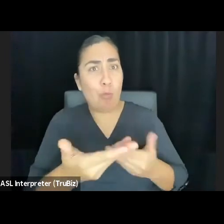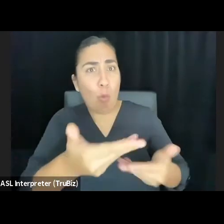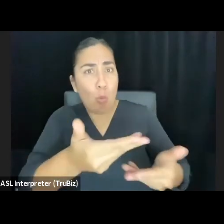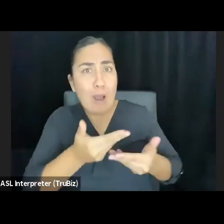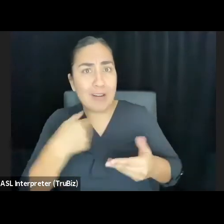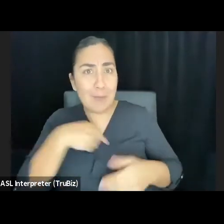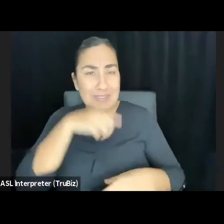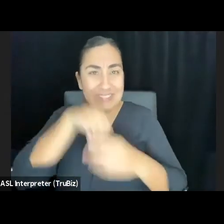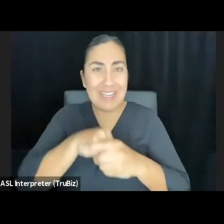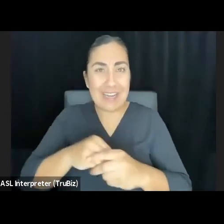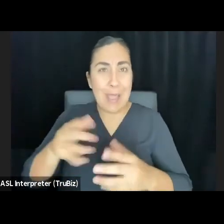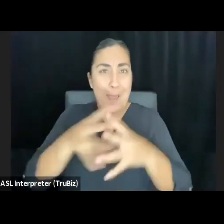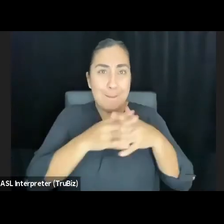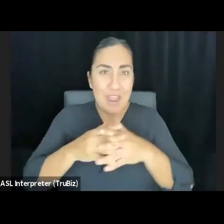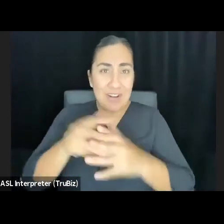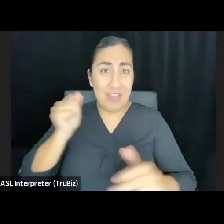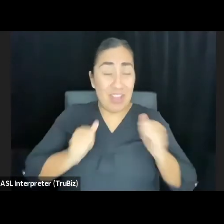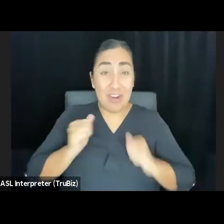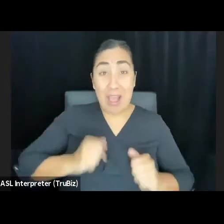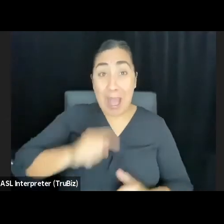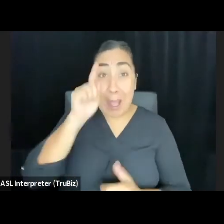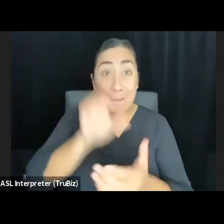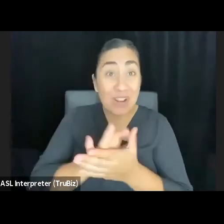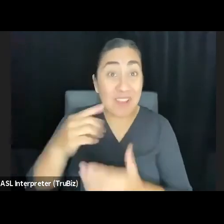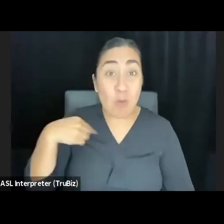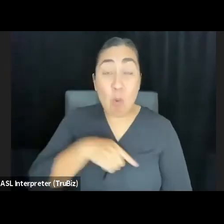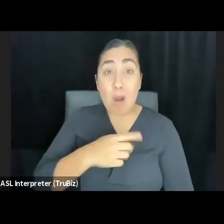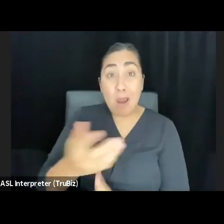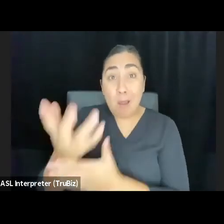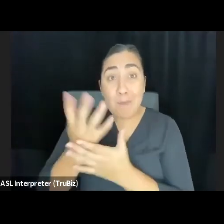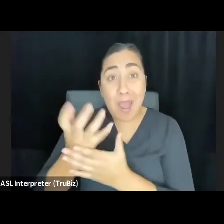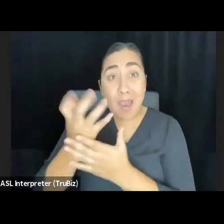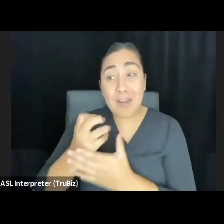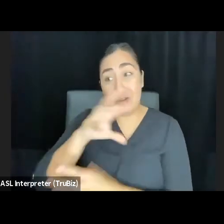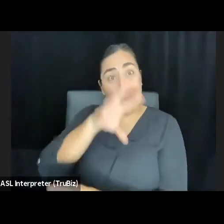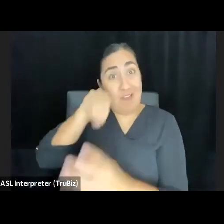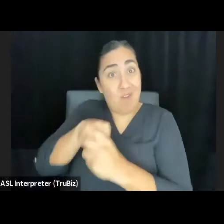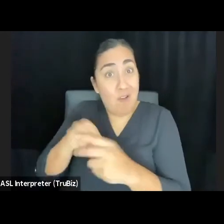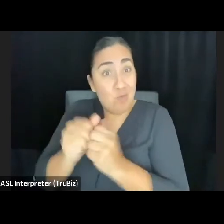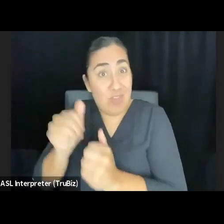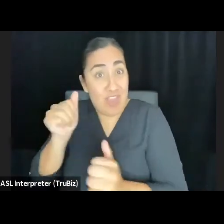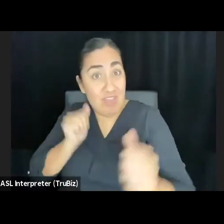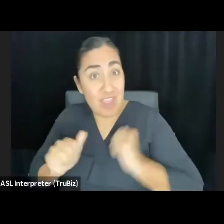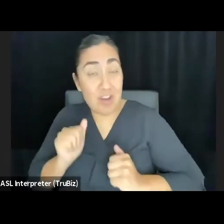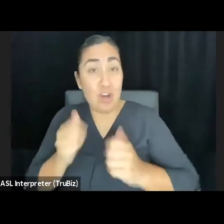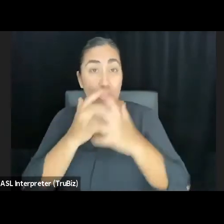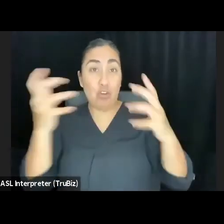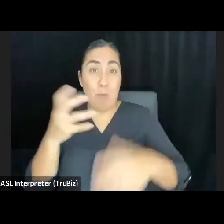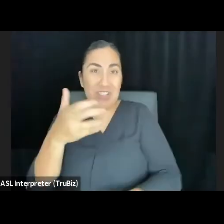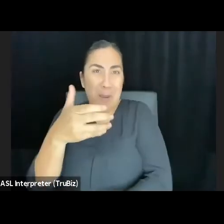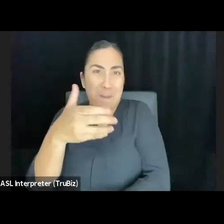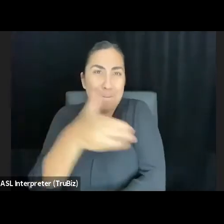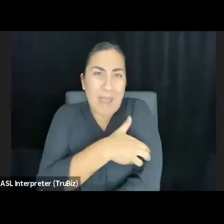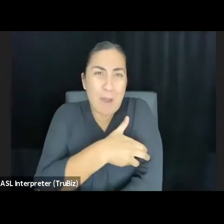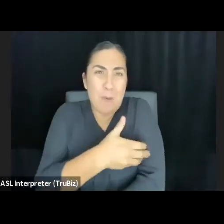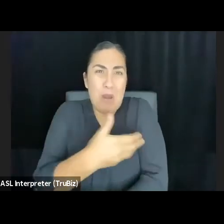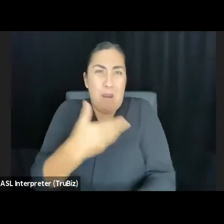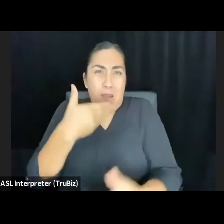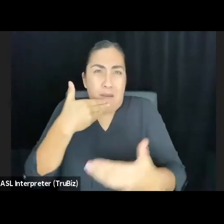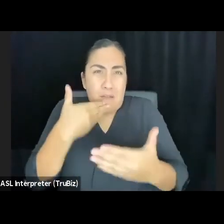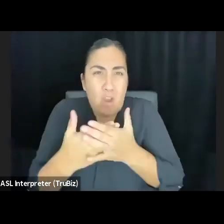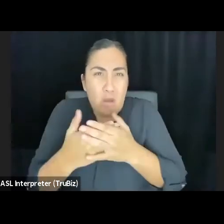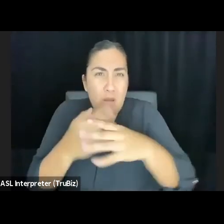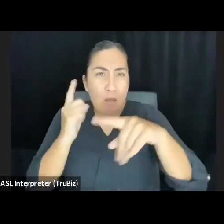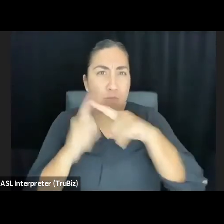we are begging to be a part of it. And there is just so much power and so much good that can come out of having